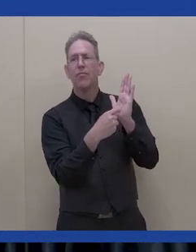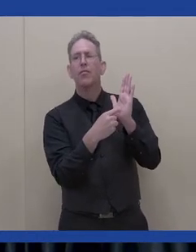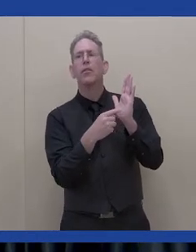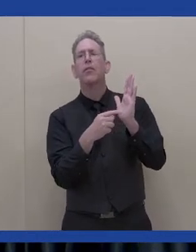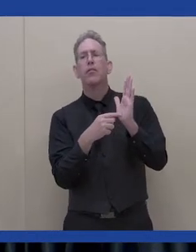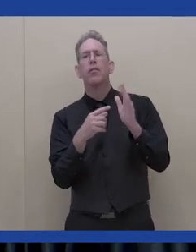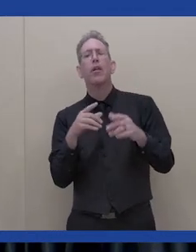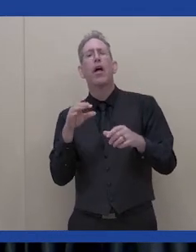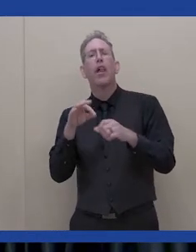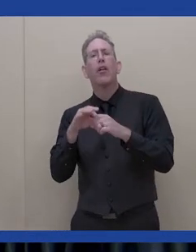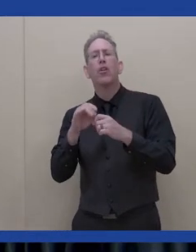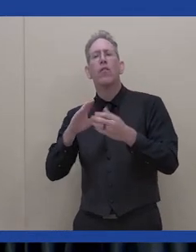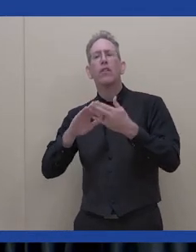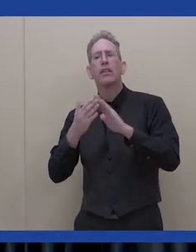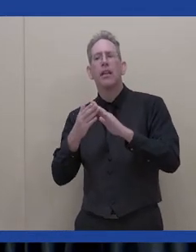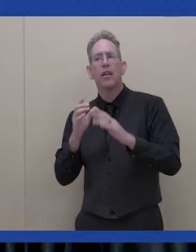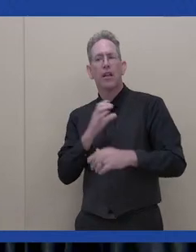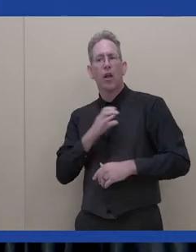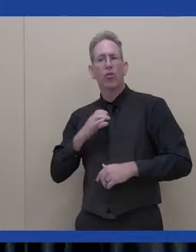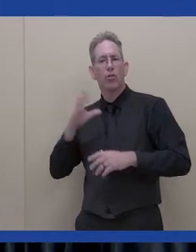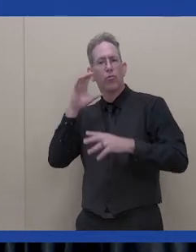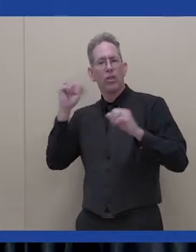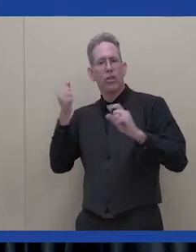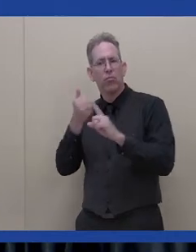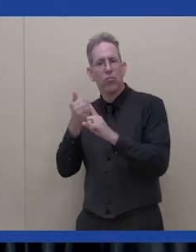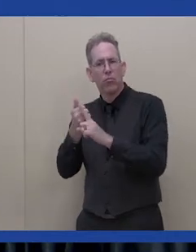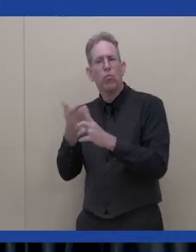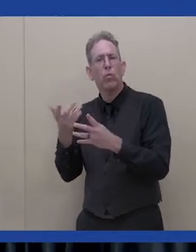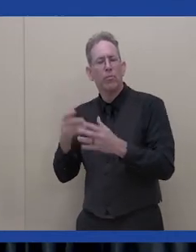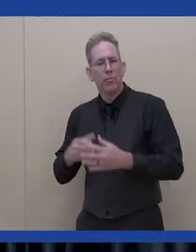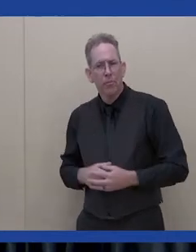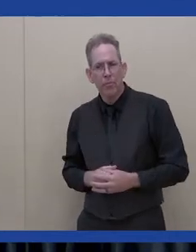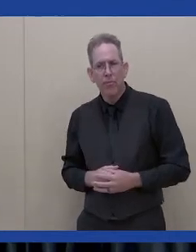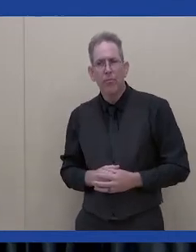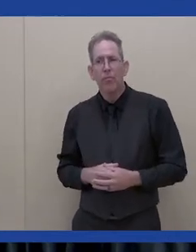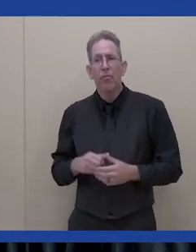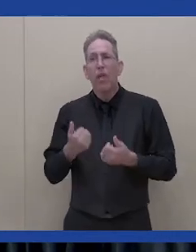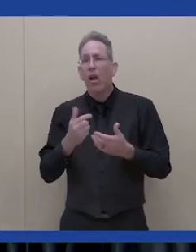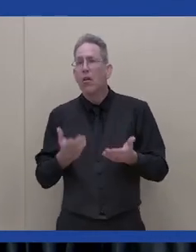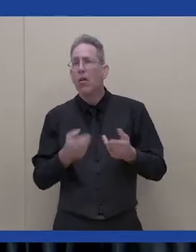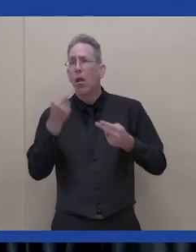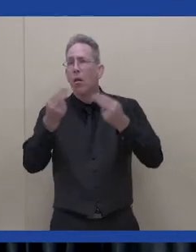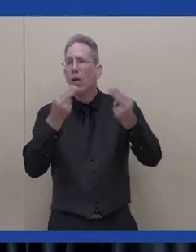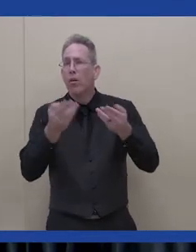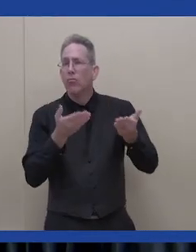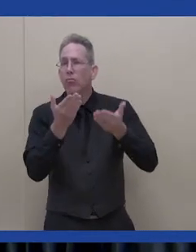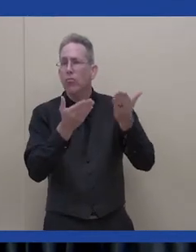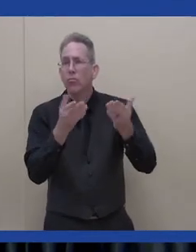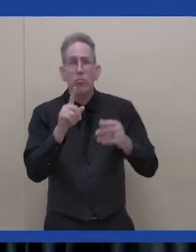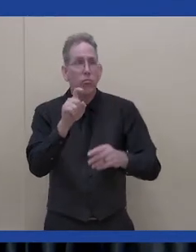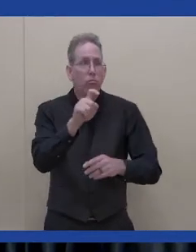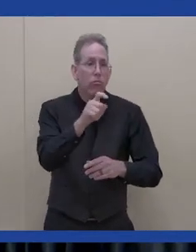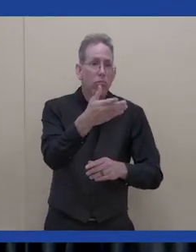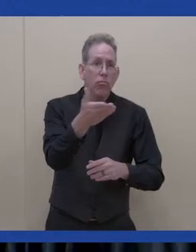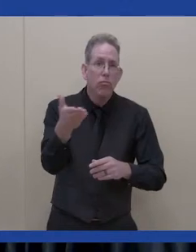city council president. Are there any nominations for city council president?